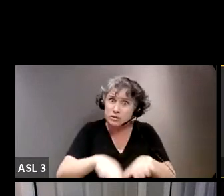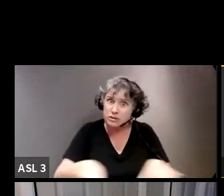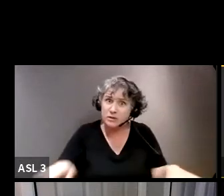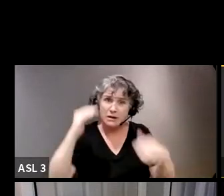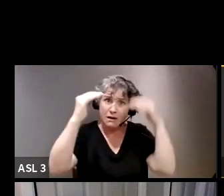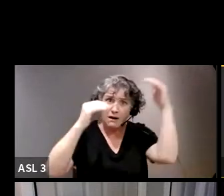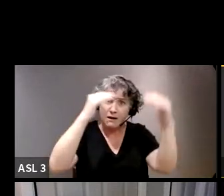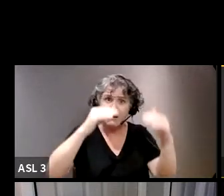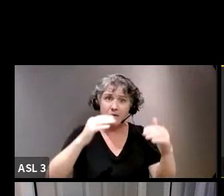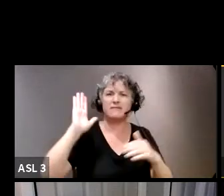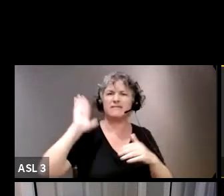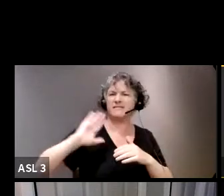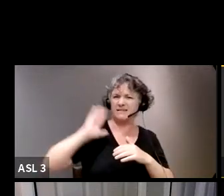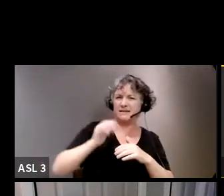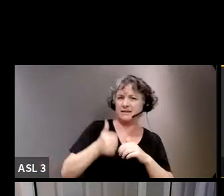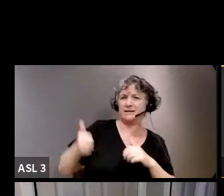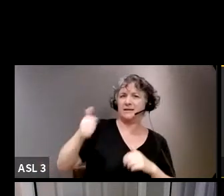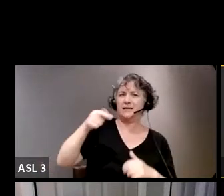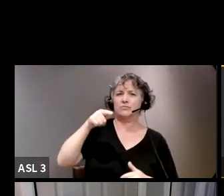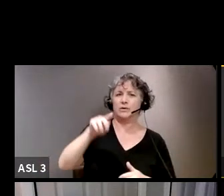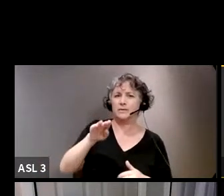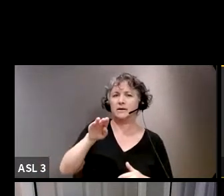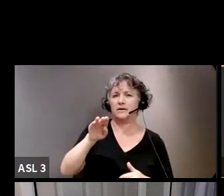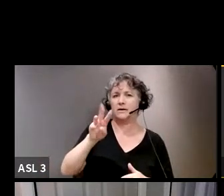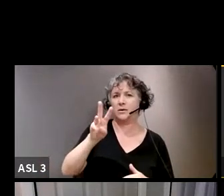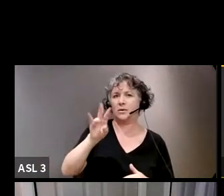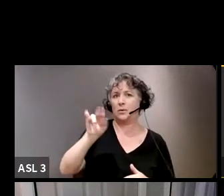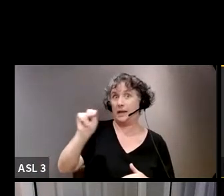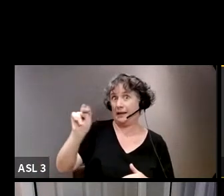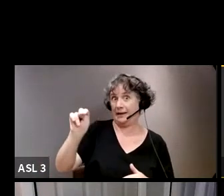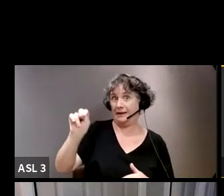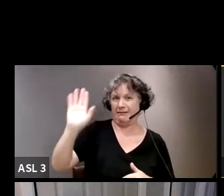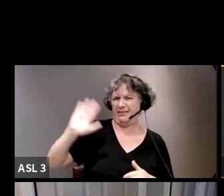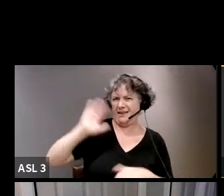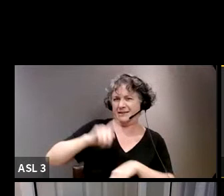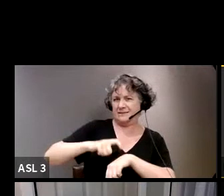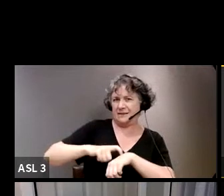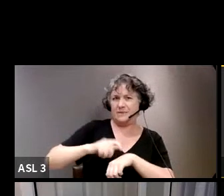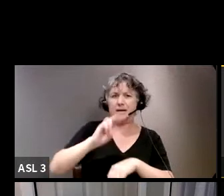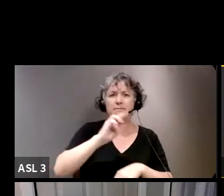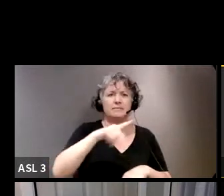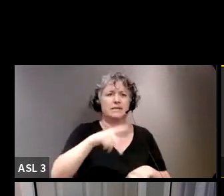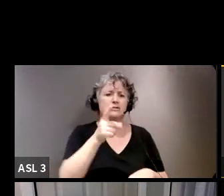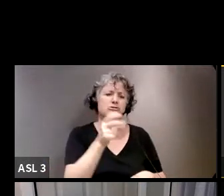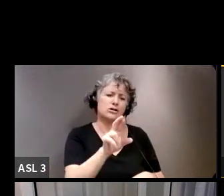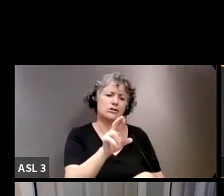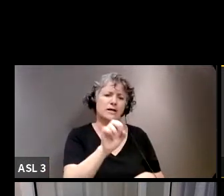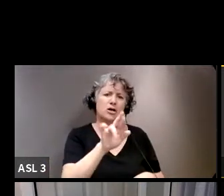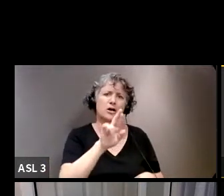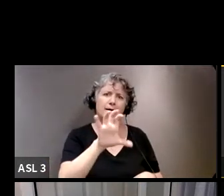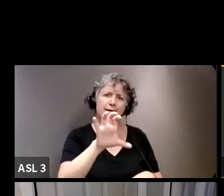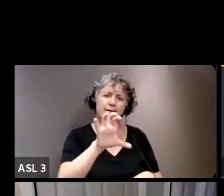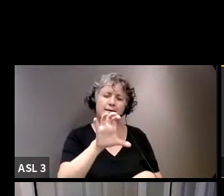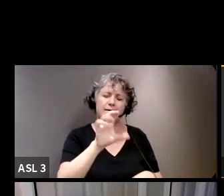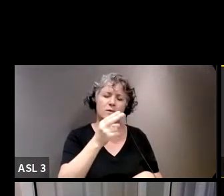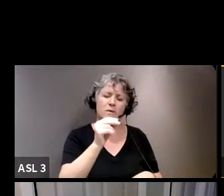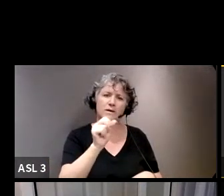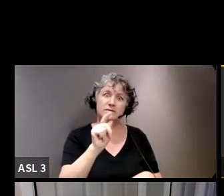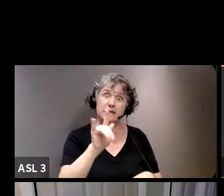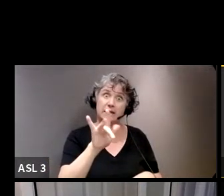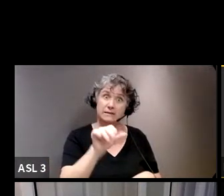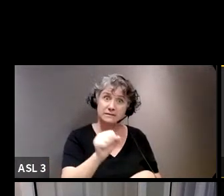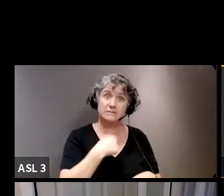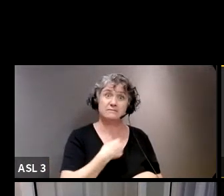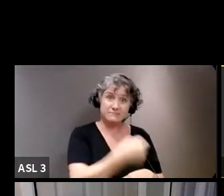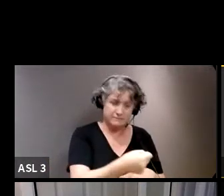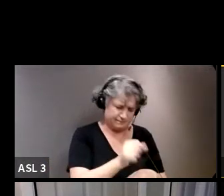then premier win and under the leadership of then um mpp dr eric hoskins i spent my last